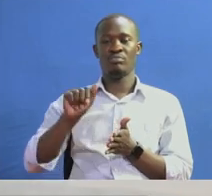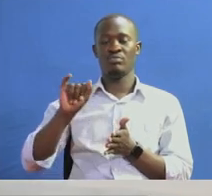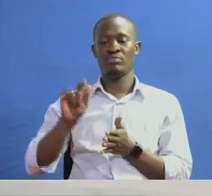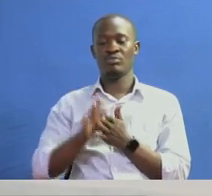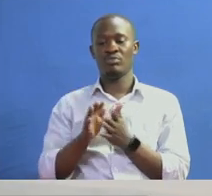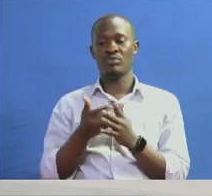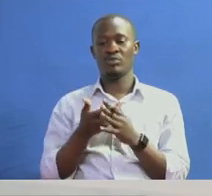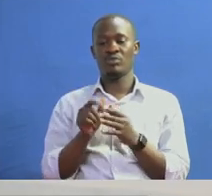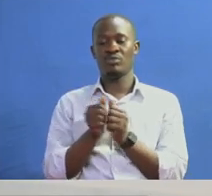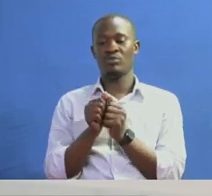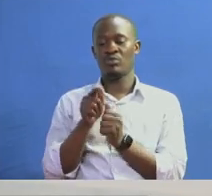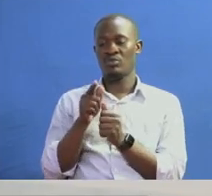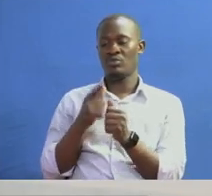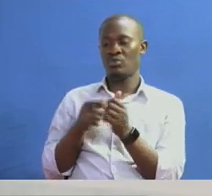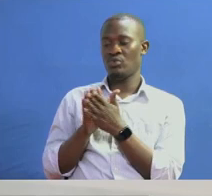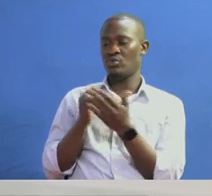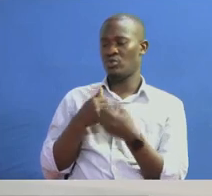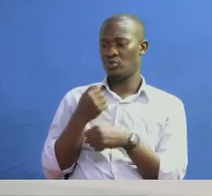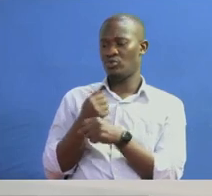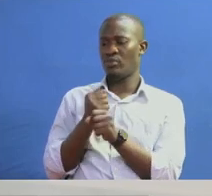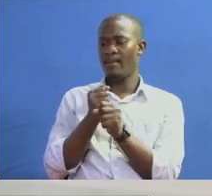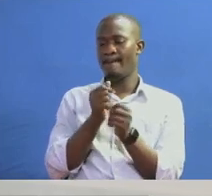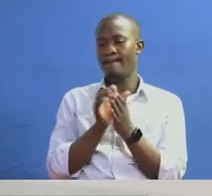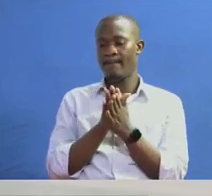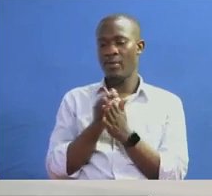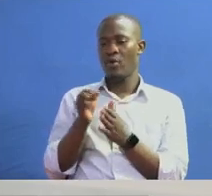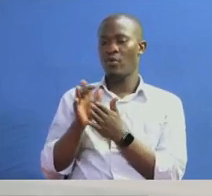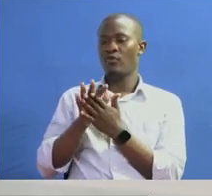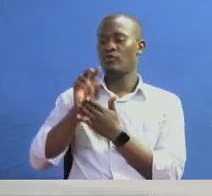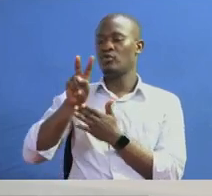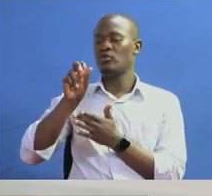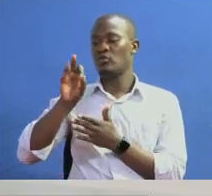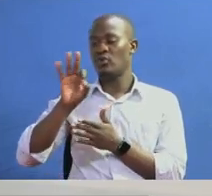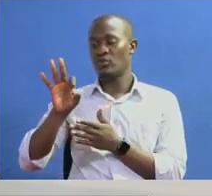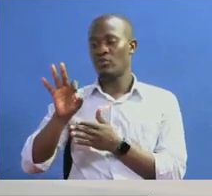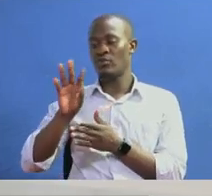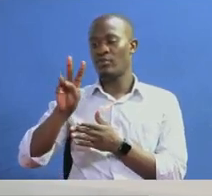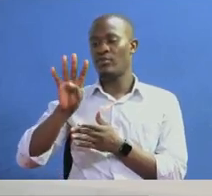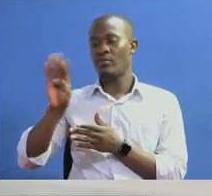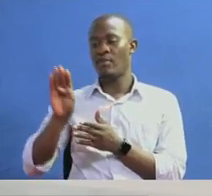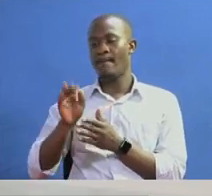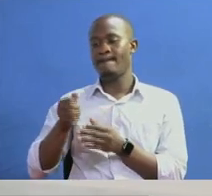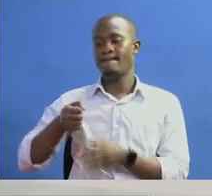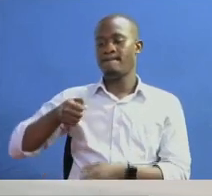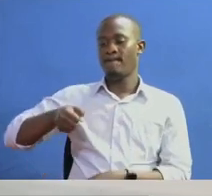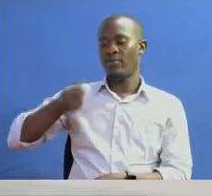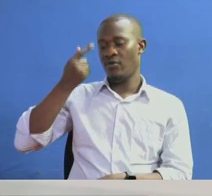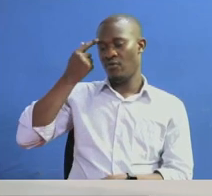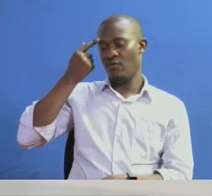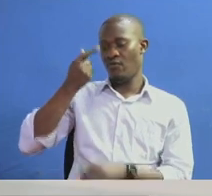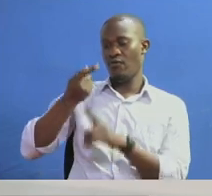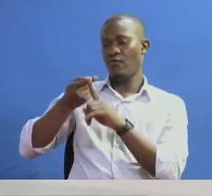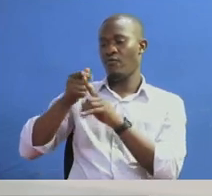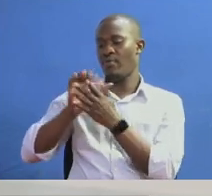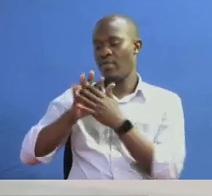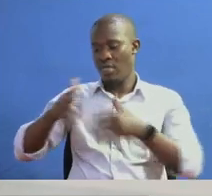I'll start with you. What do you make of the 2023-2024 budget from the youth